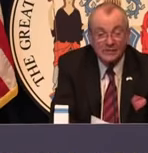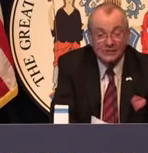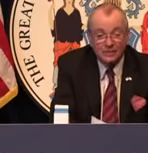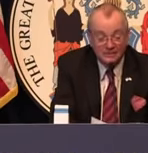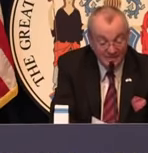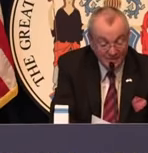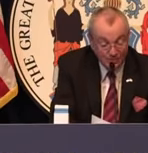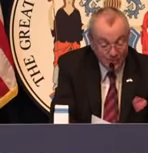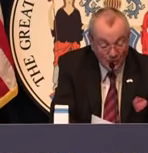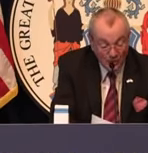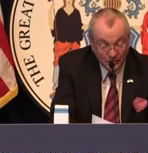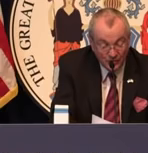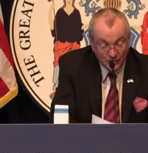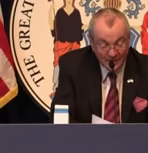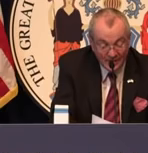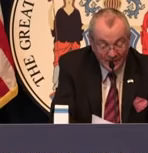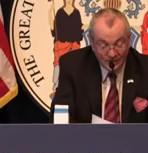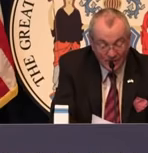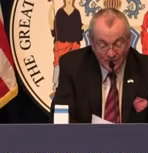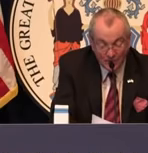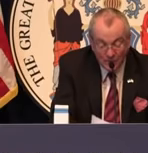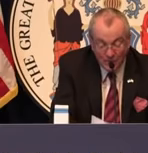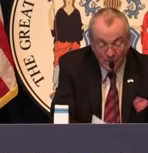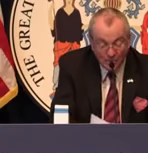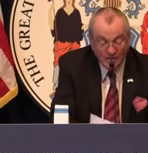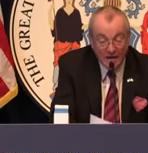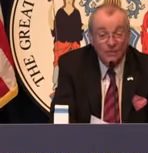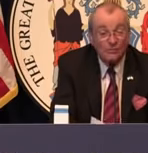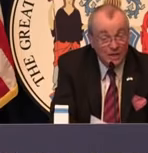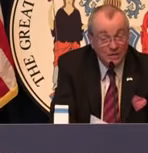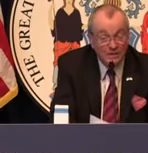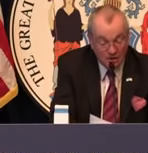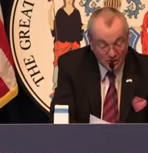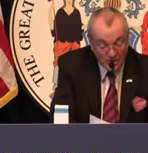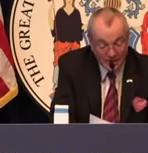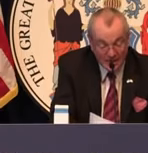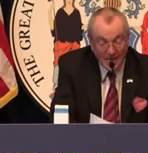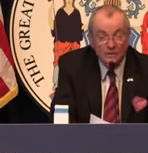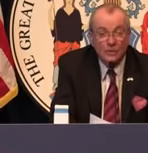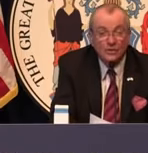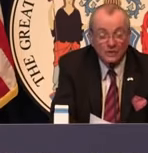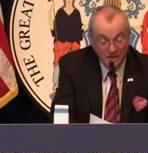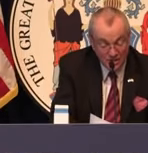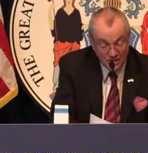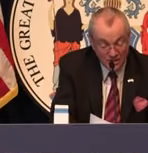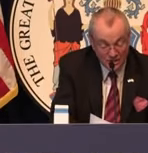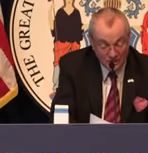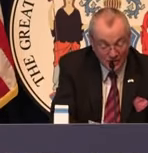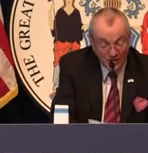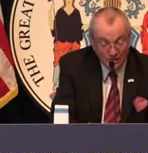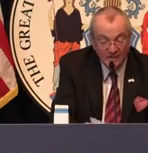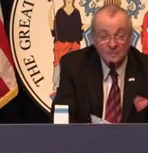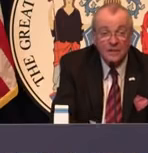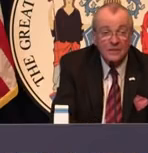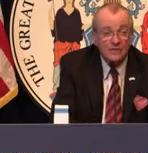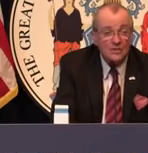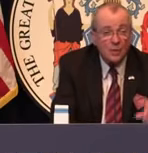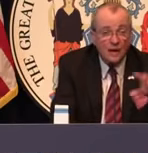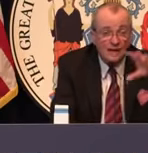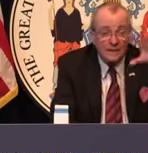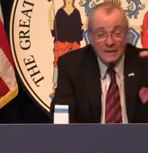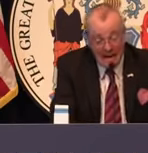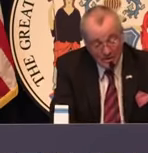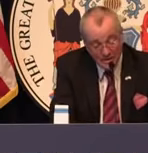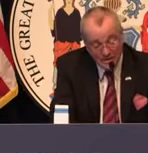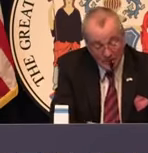green lights than red ones. The green lights outnumber the red ones in every region in our state, I might add, north, central, and south. And this is